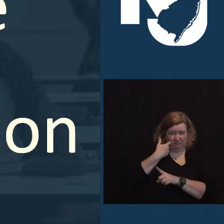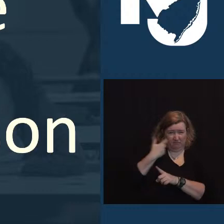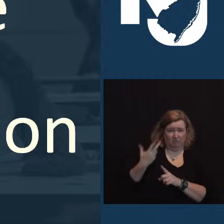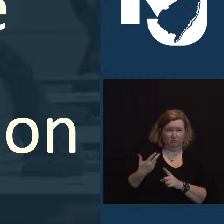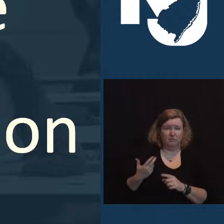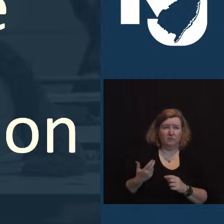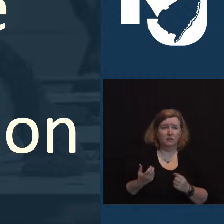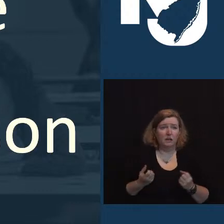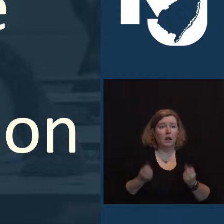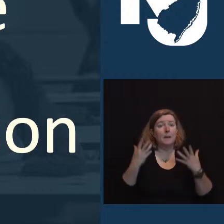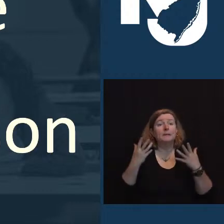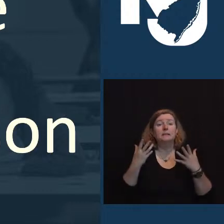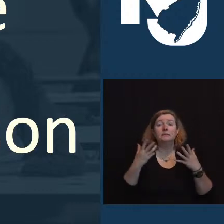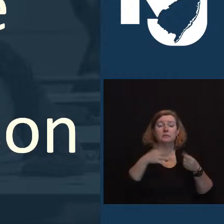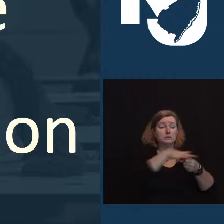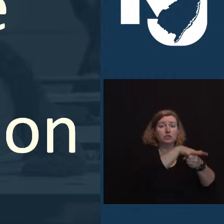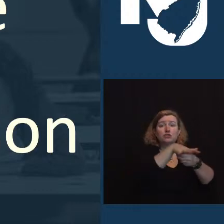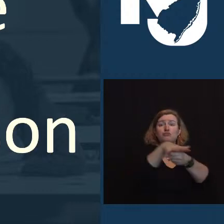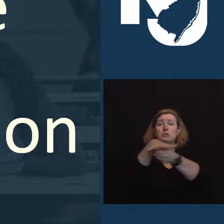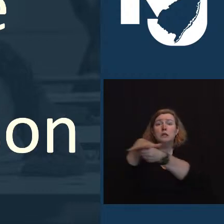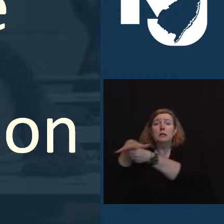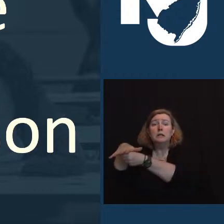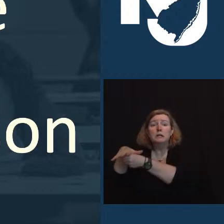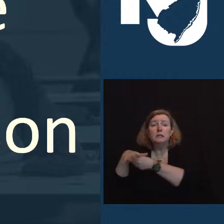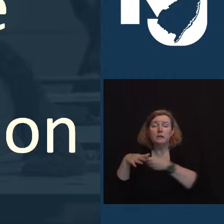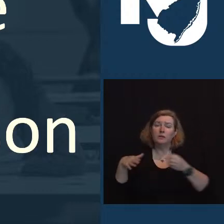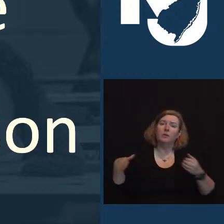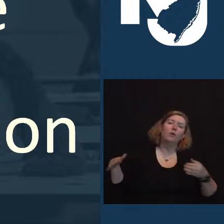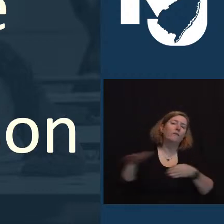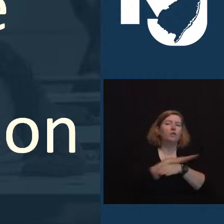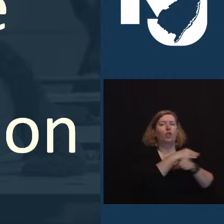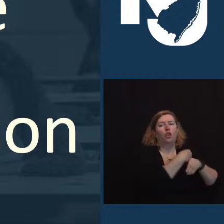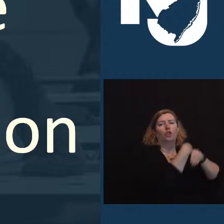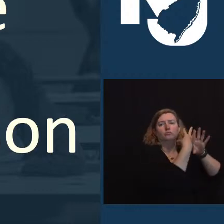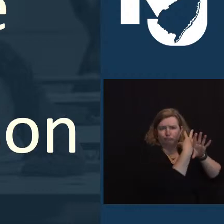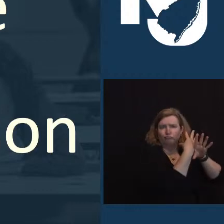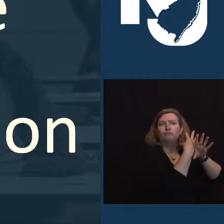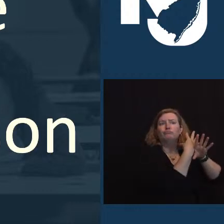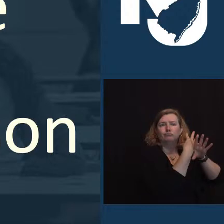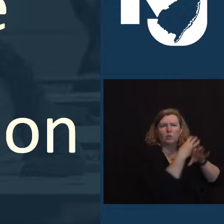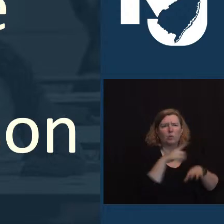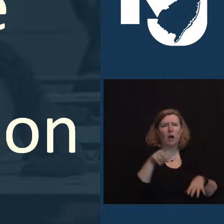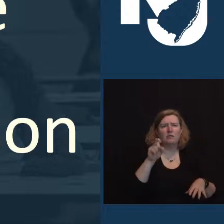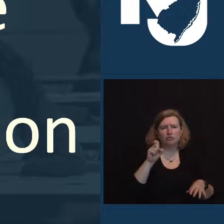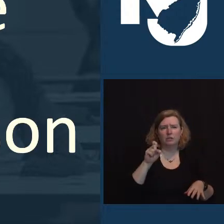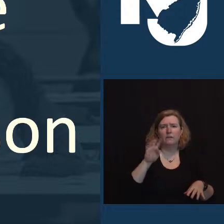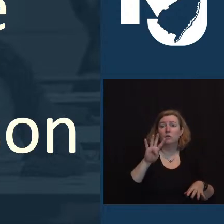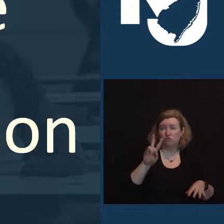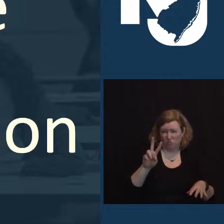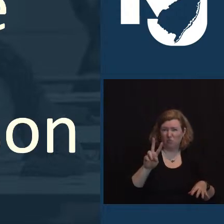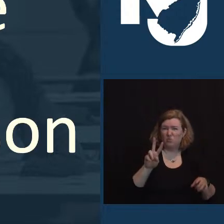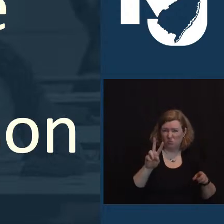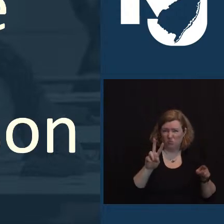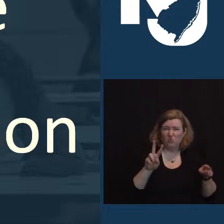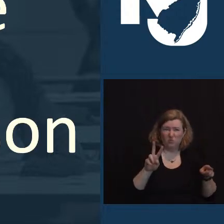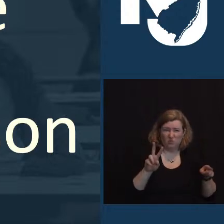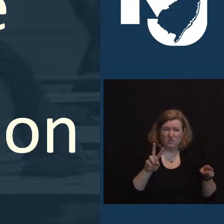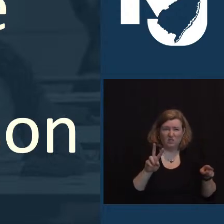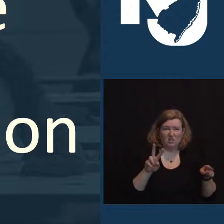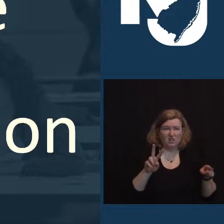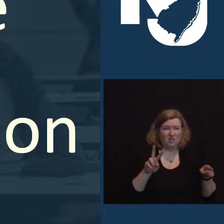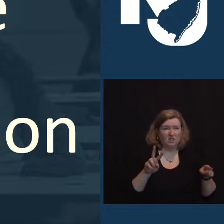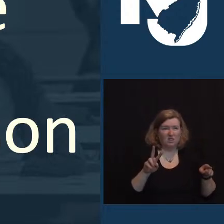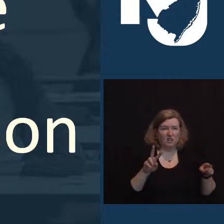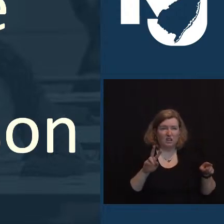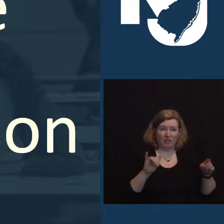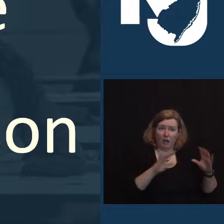an all-remote schedule was 142, or that was nearly 1 in 5 of all public school districts,